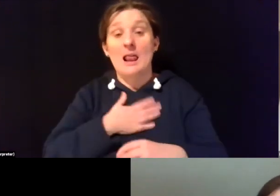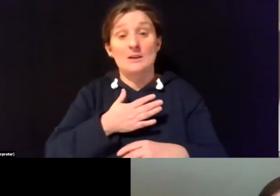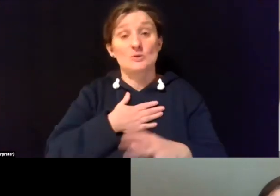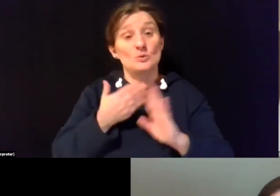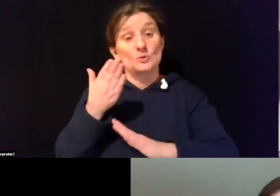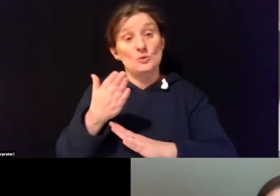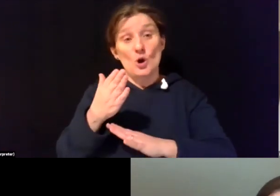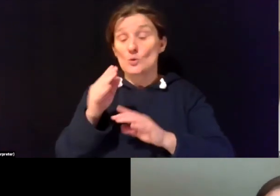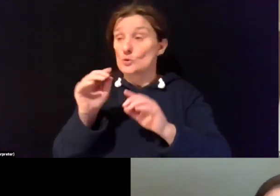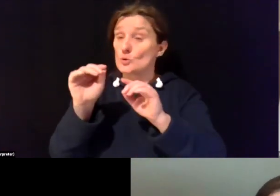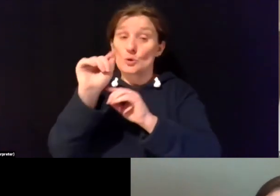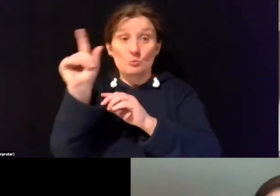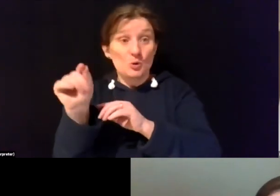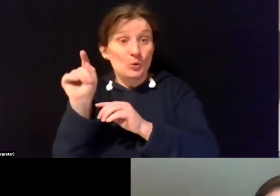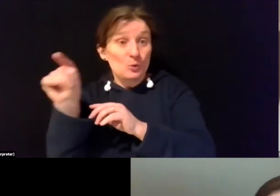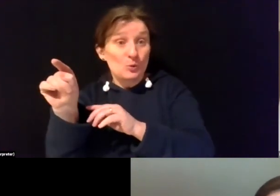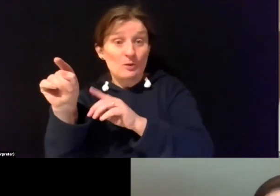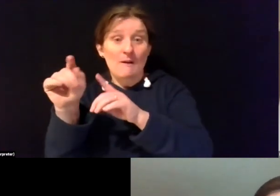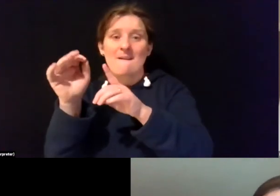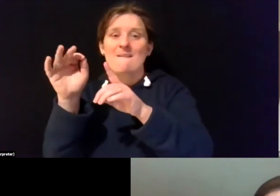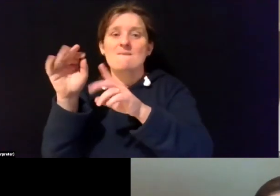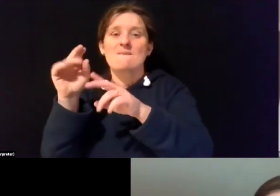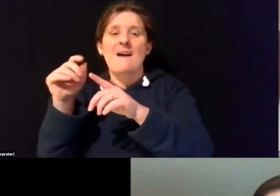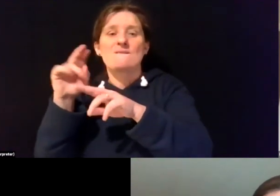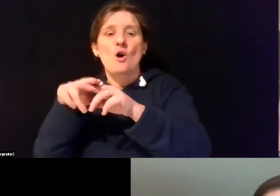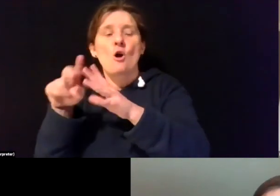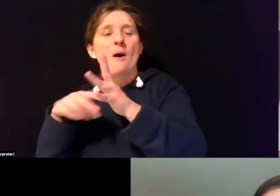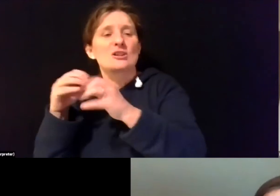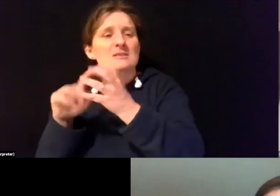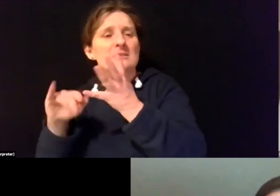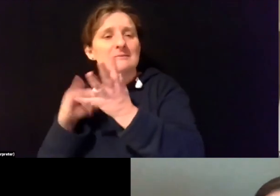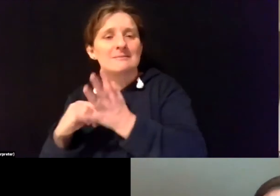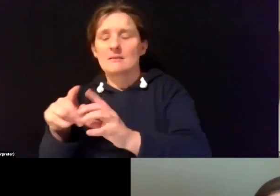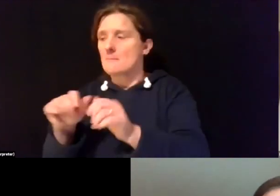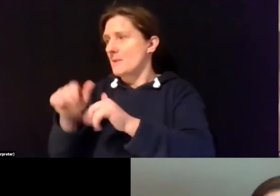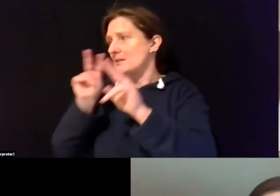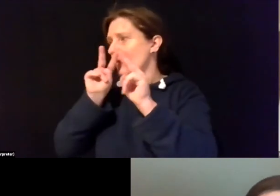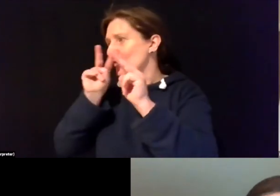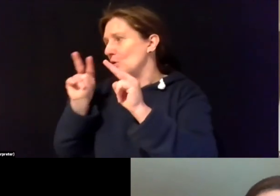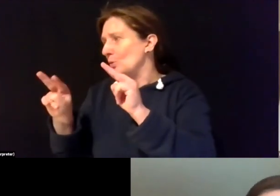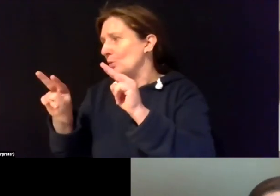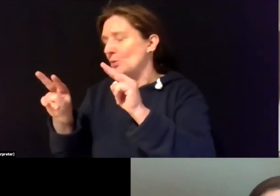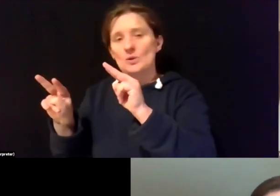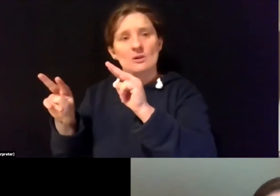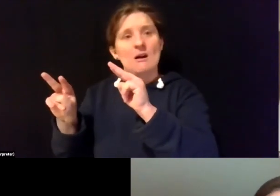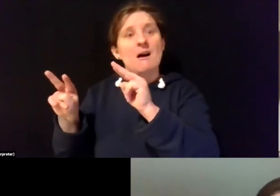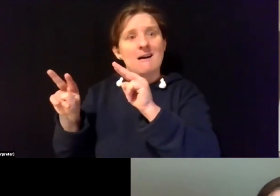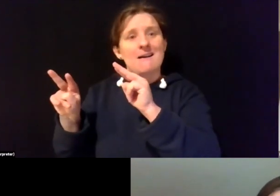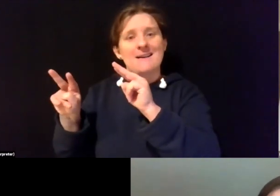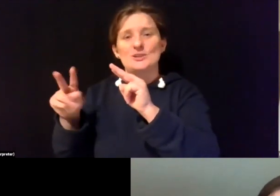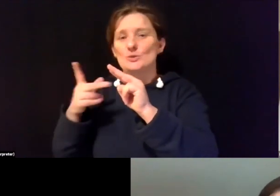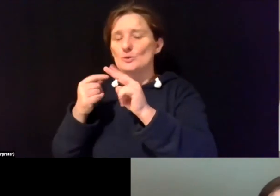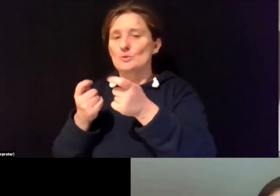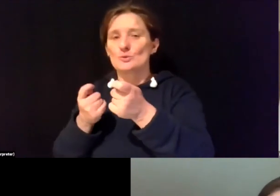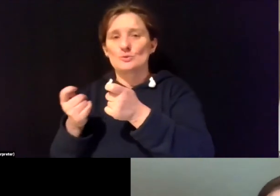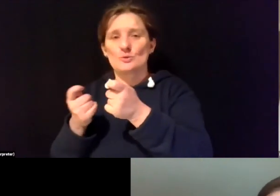little moon of Mars, set up a station, and from there you have the best view, and you could control in real time,